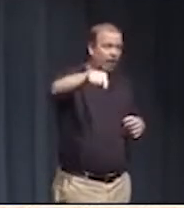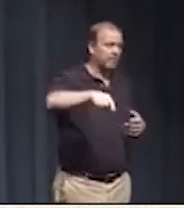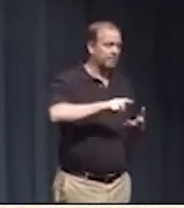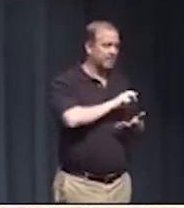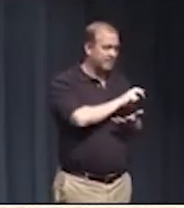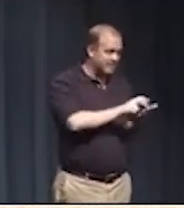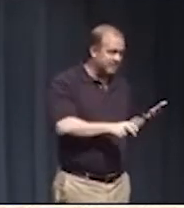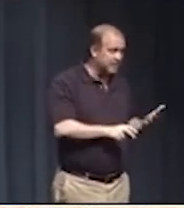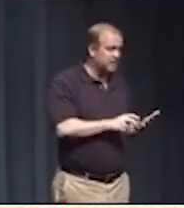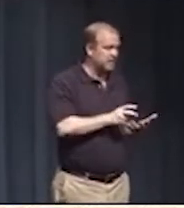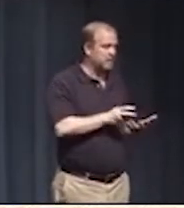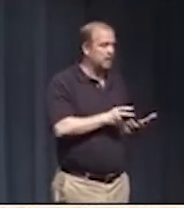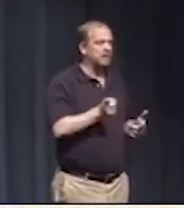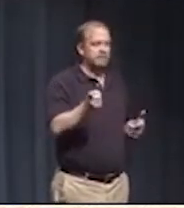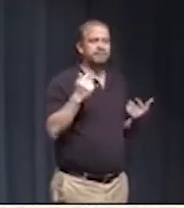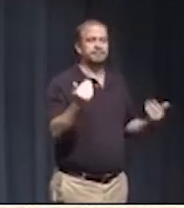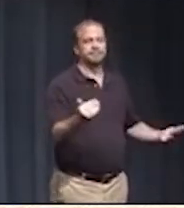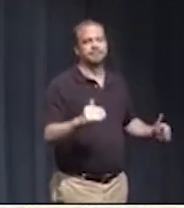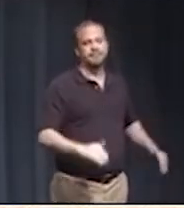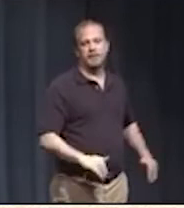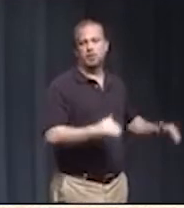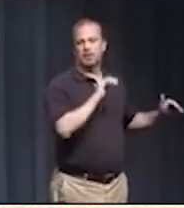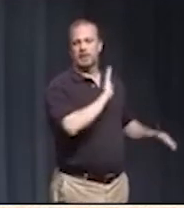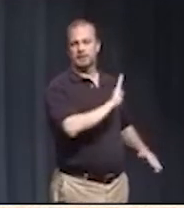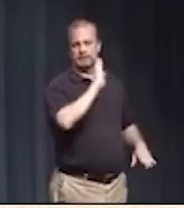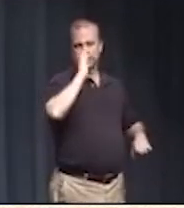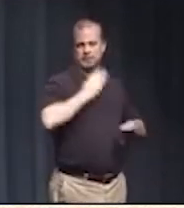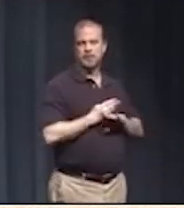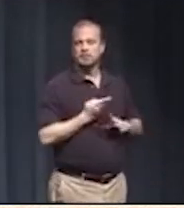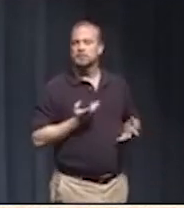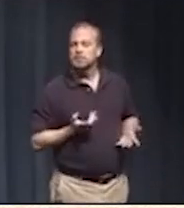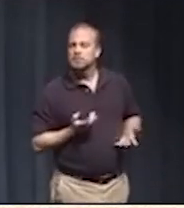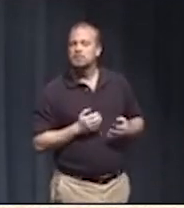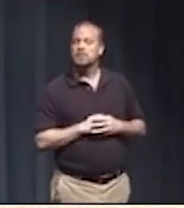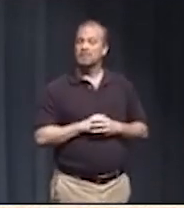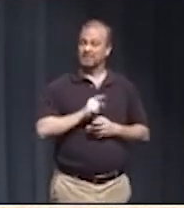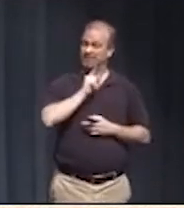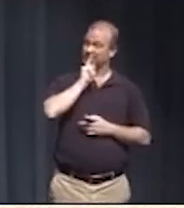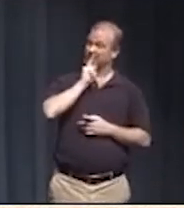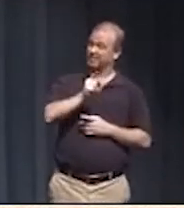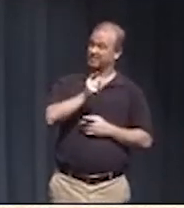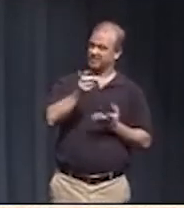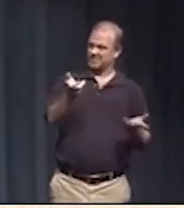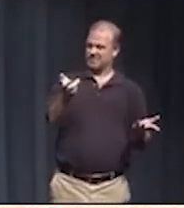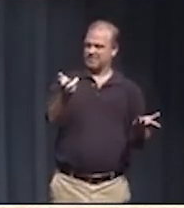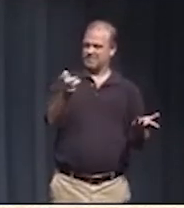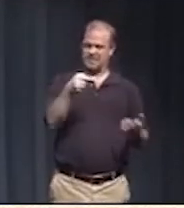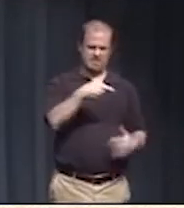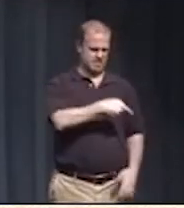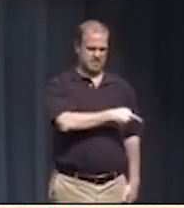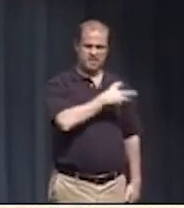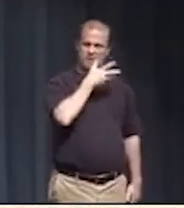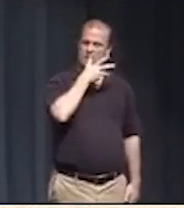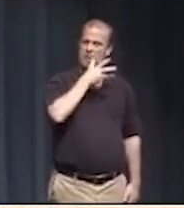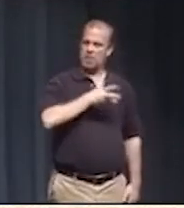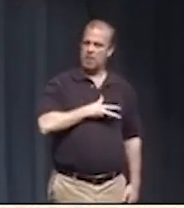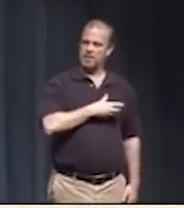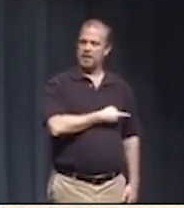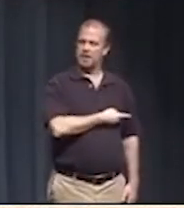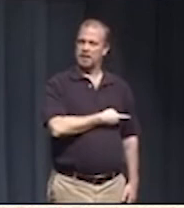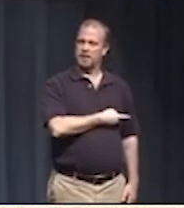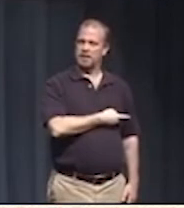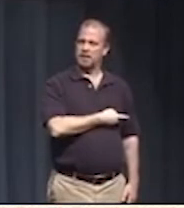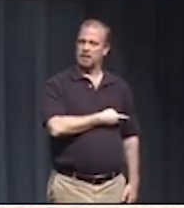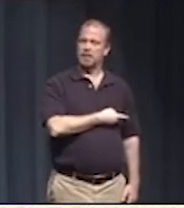and raised that child as his own." But the fact of the matter was, here you have this woman, and she was